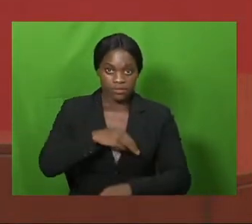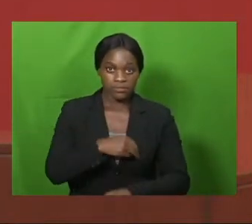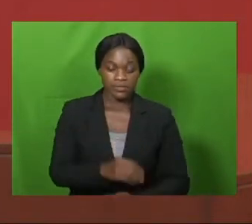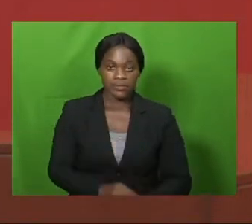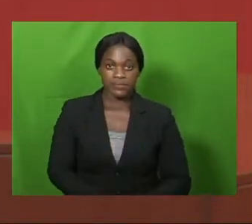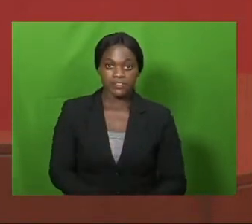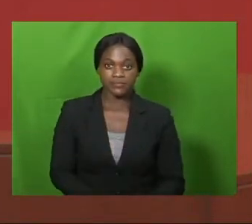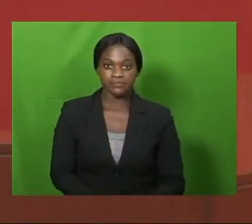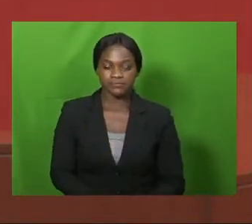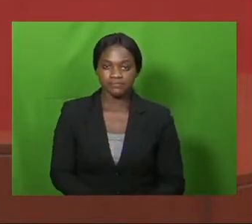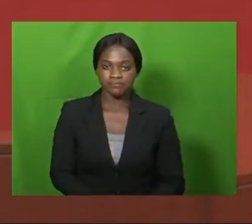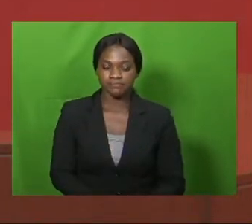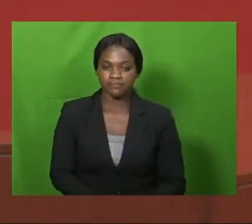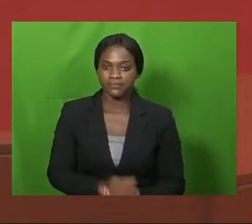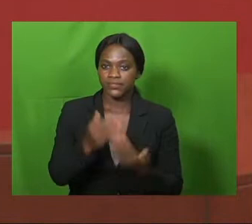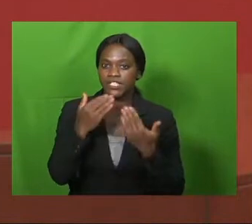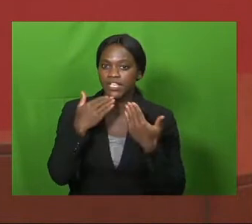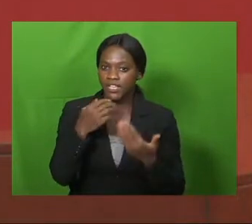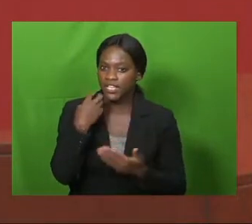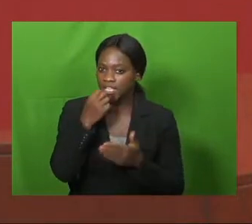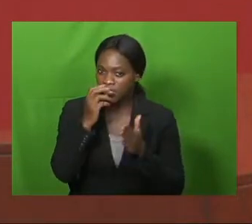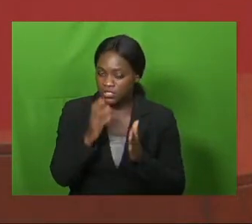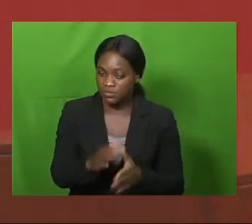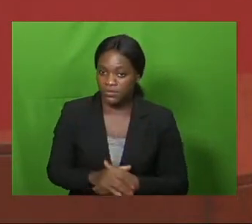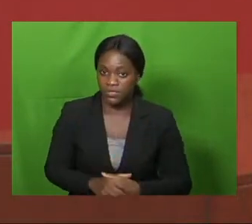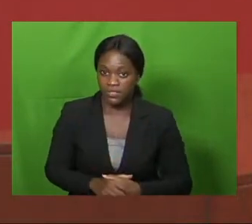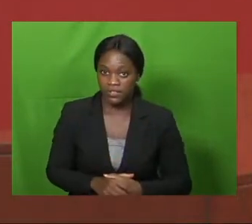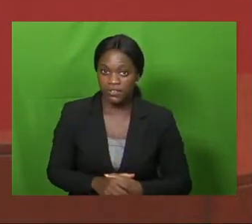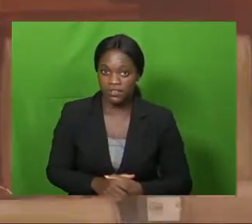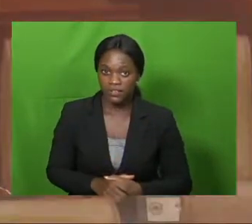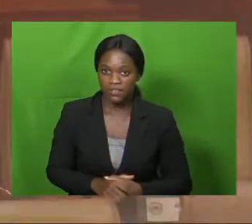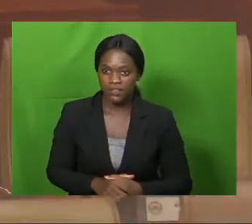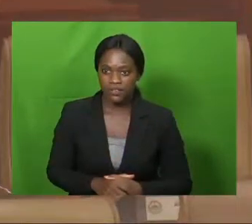Yeah, thank you, Right Honourable Speaker. With all respect to